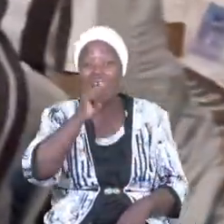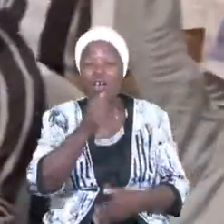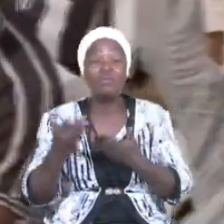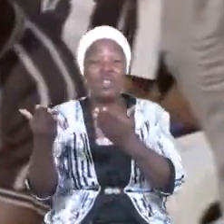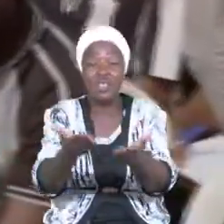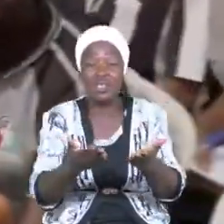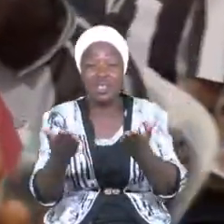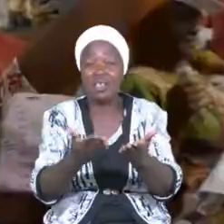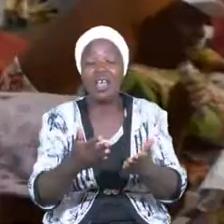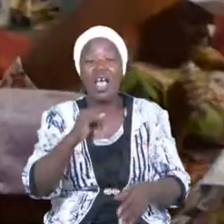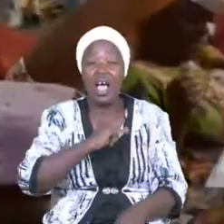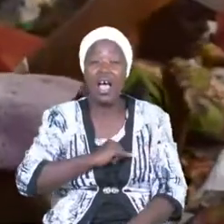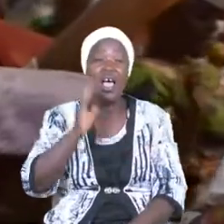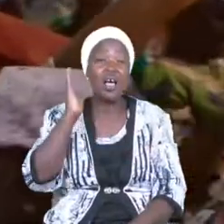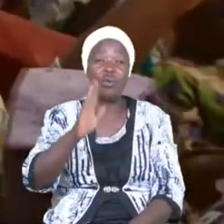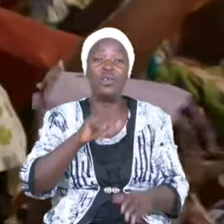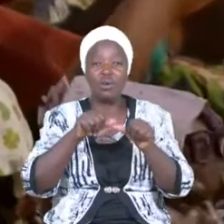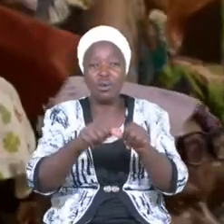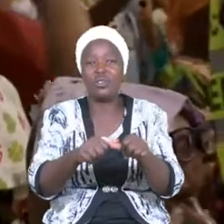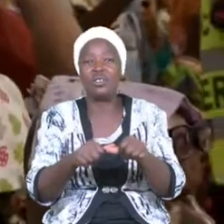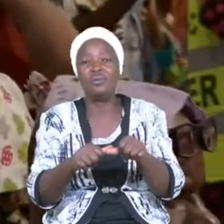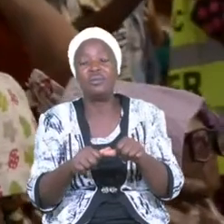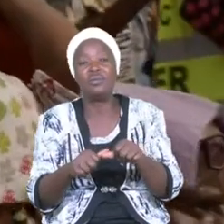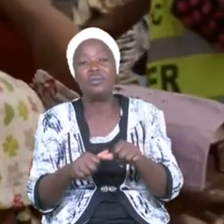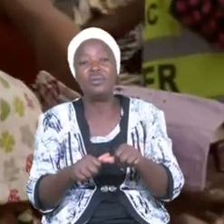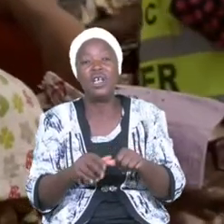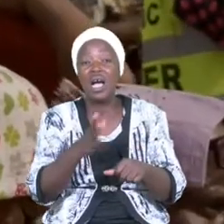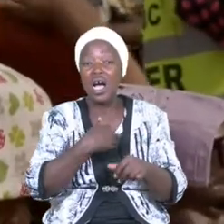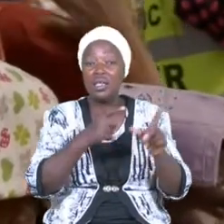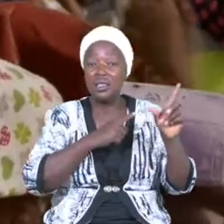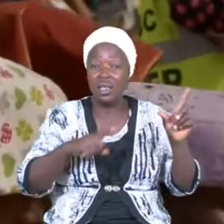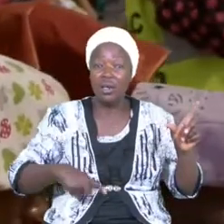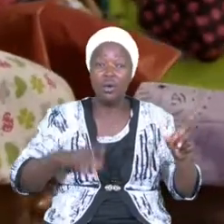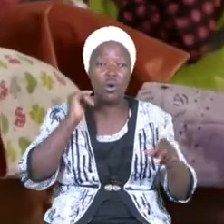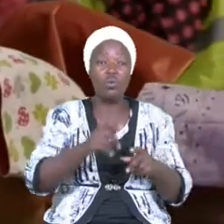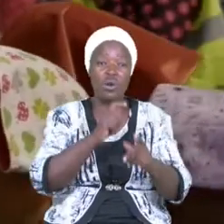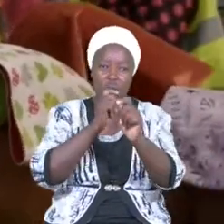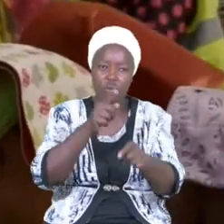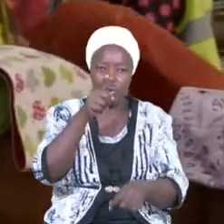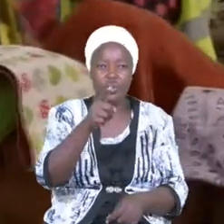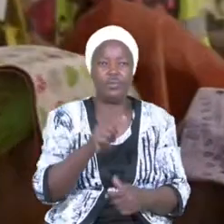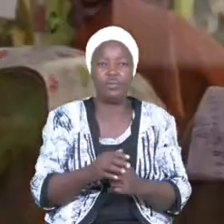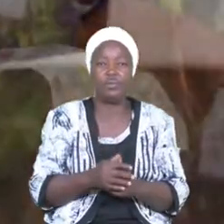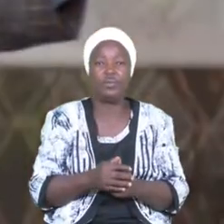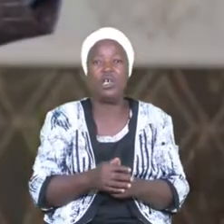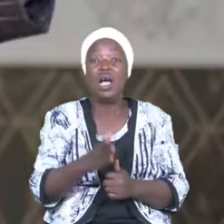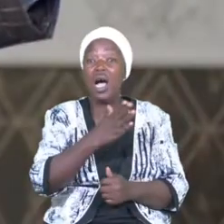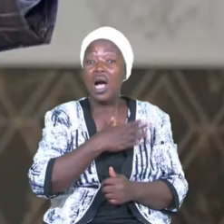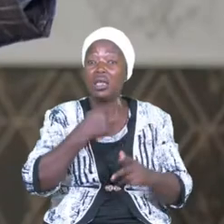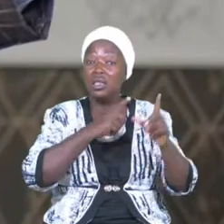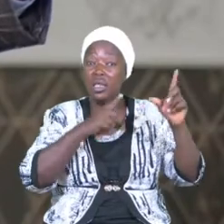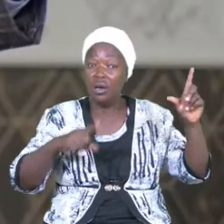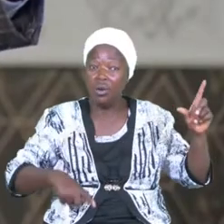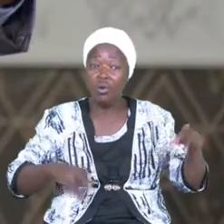here. I'll be occupied. And the Lord will reward you. And the Lord will do